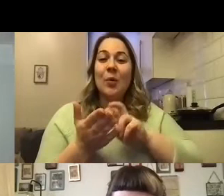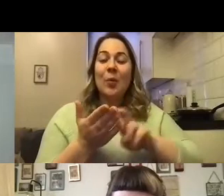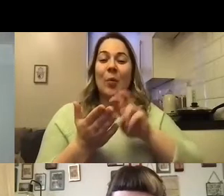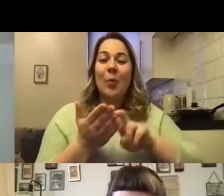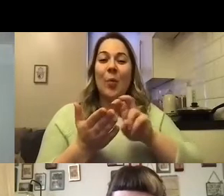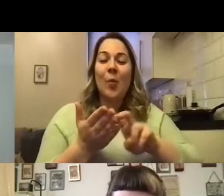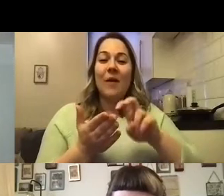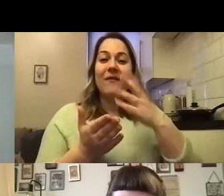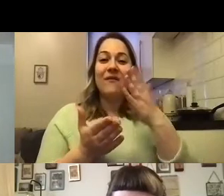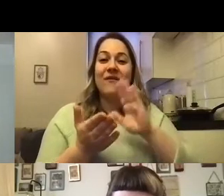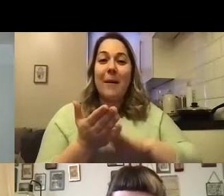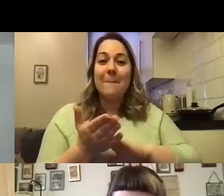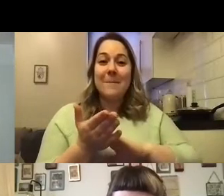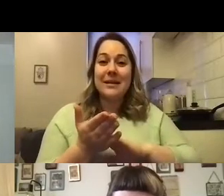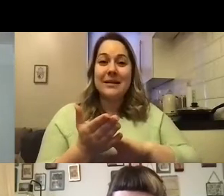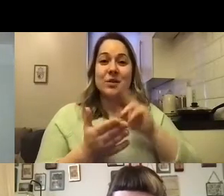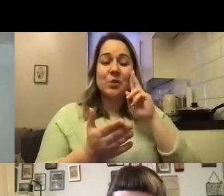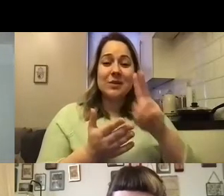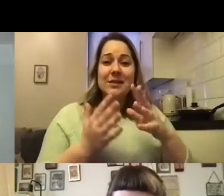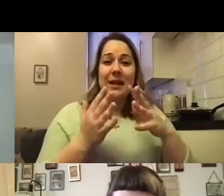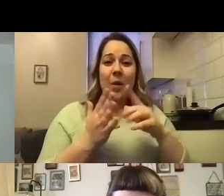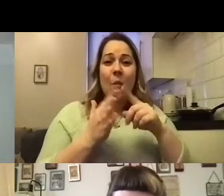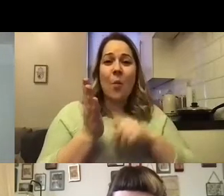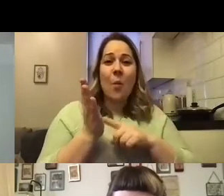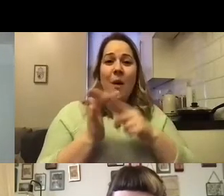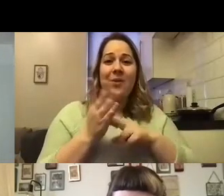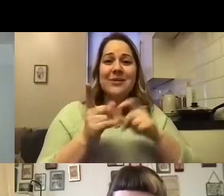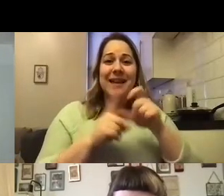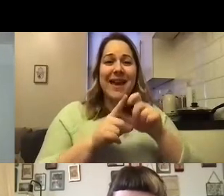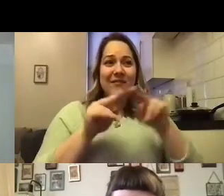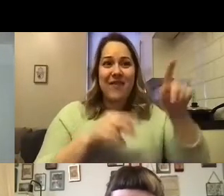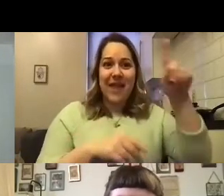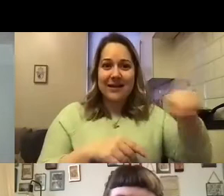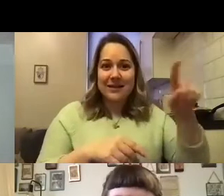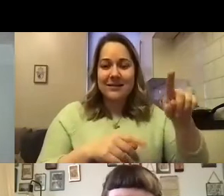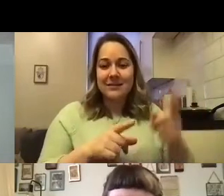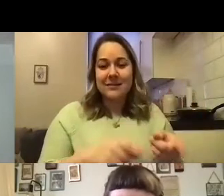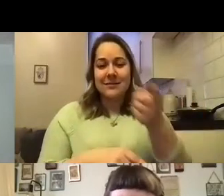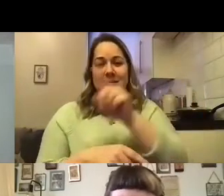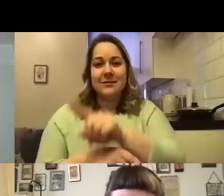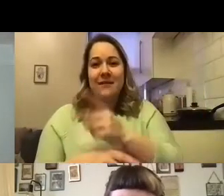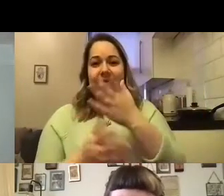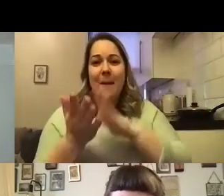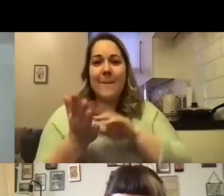It's 5 minutes that way, you're at the World's End Estates. 5 minutes that way, you're in the Boltons with, you